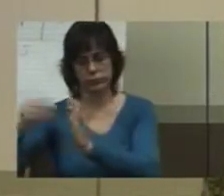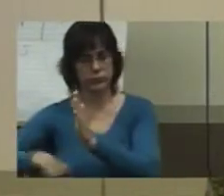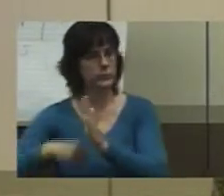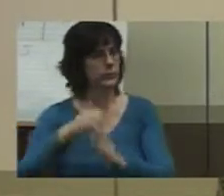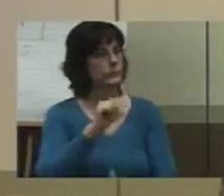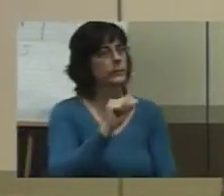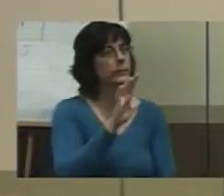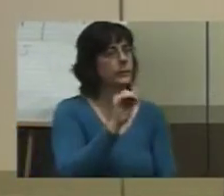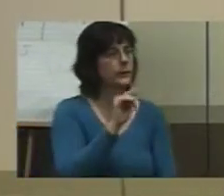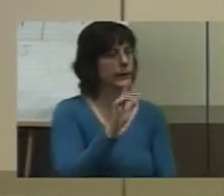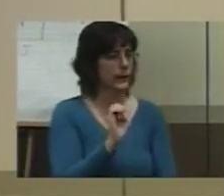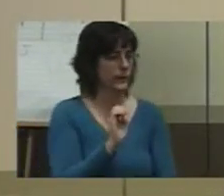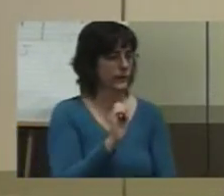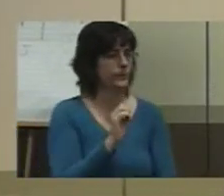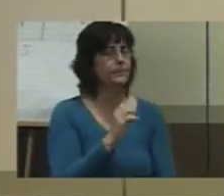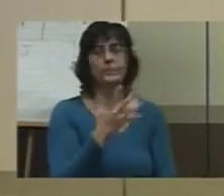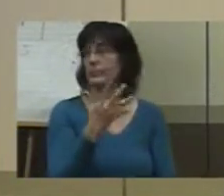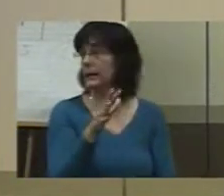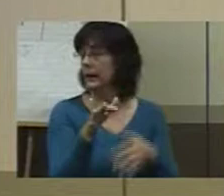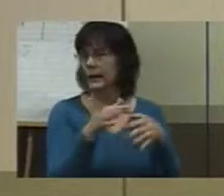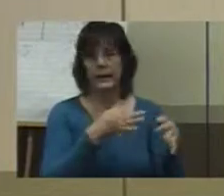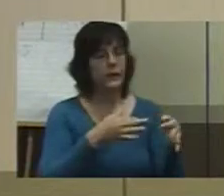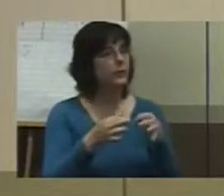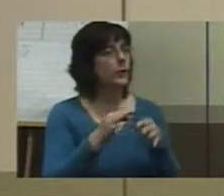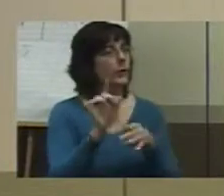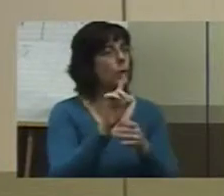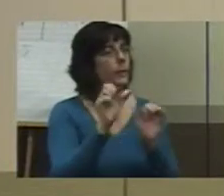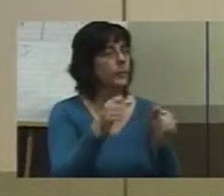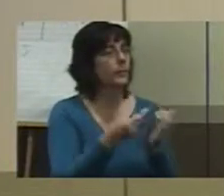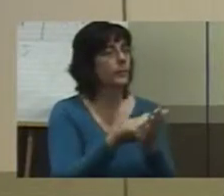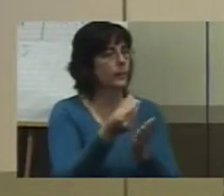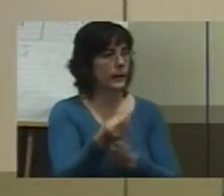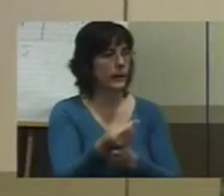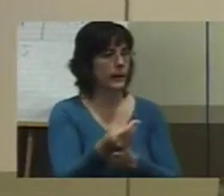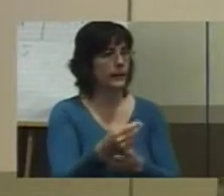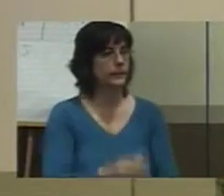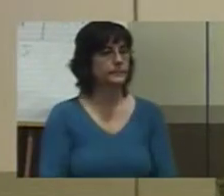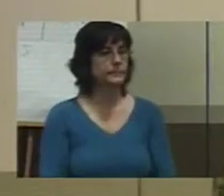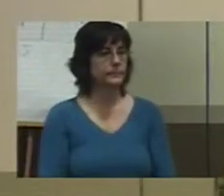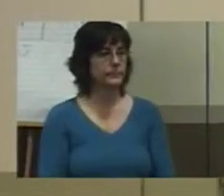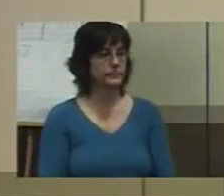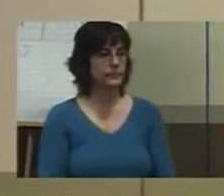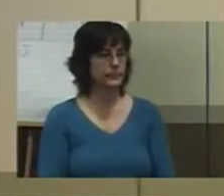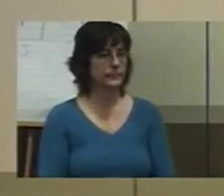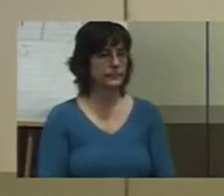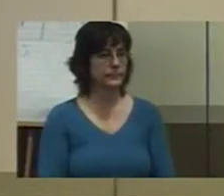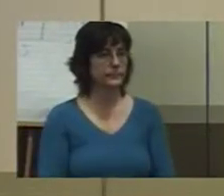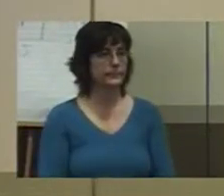scale. We've explained where it can be purchased, and